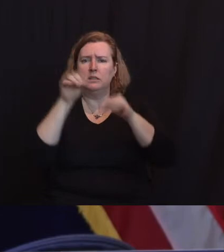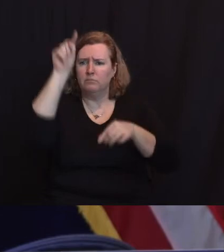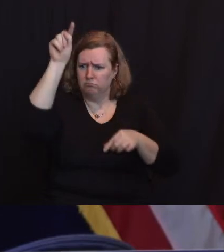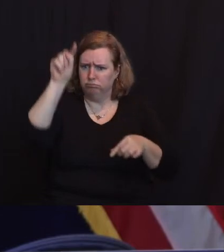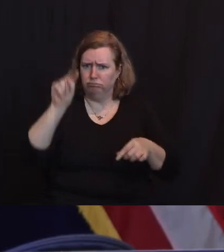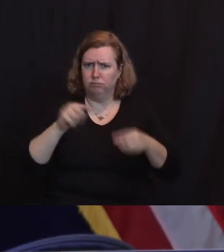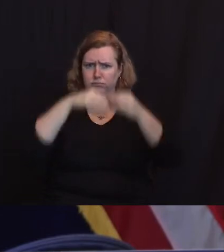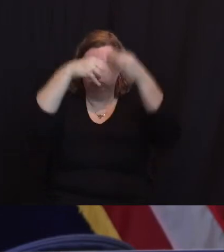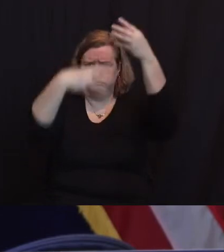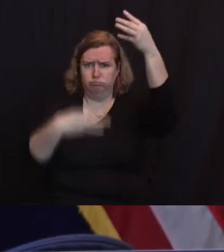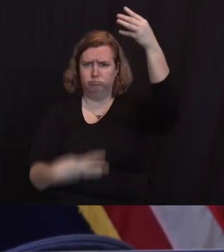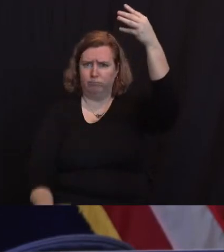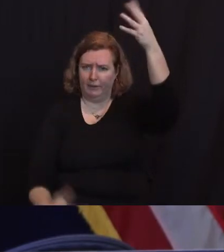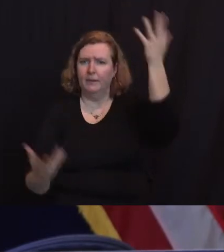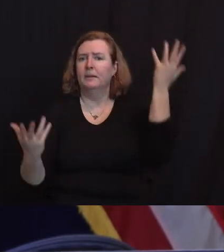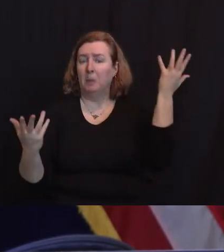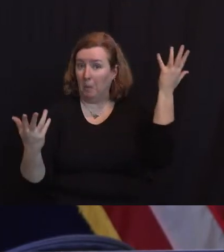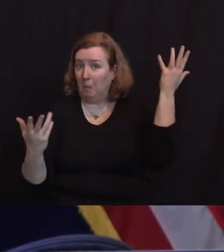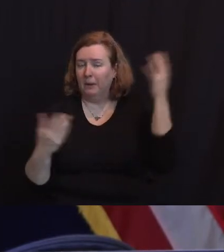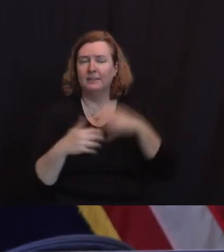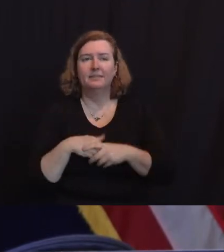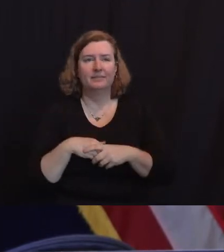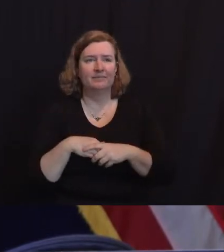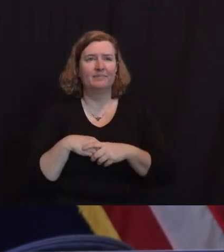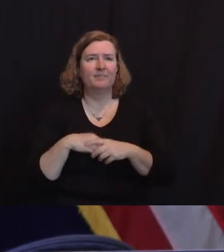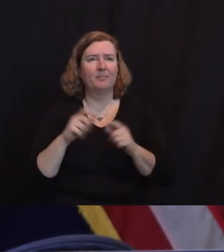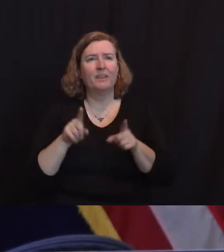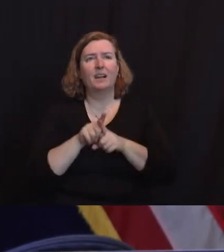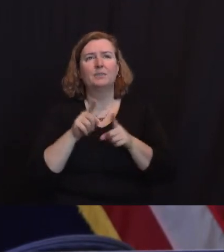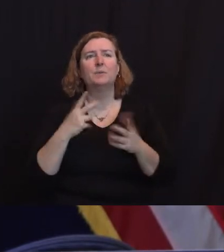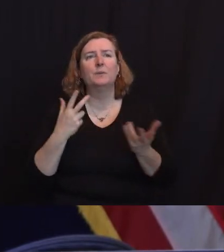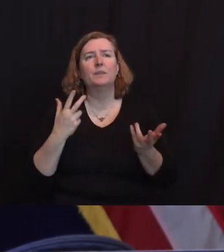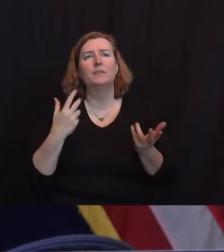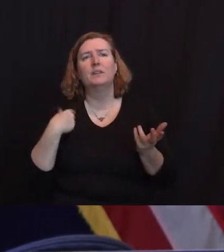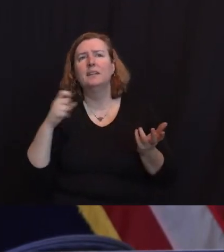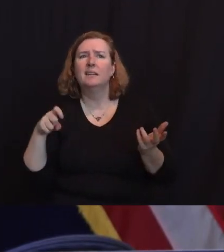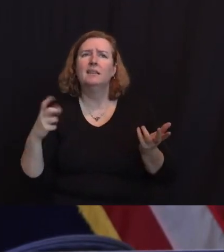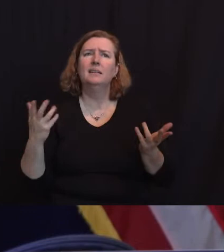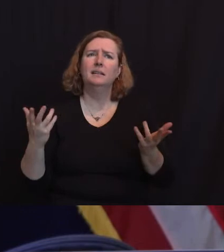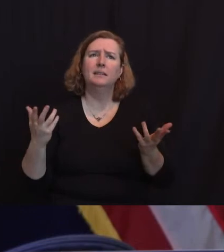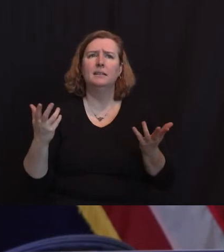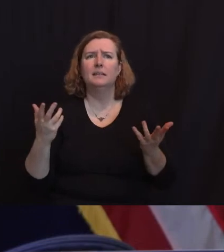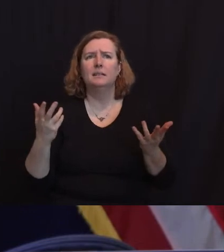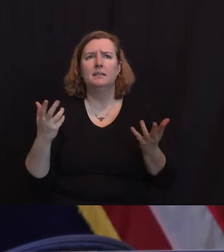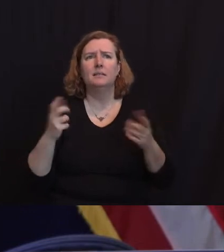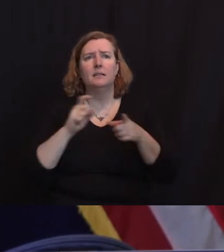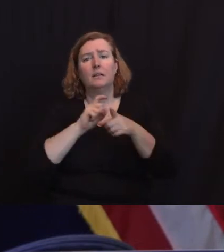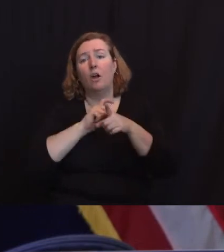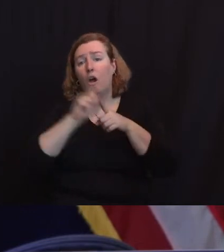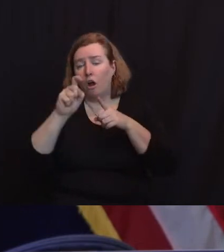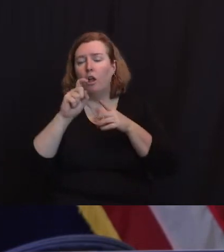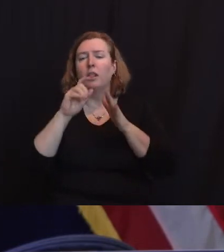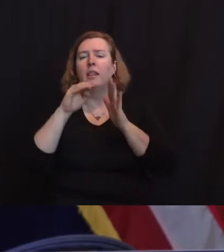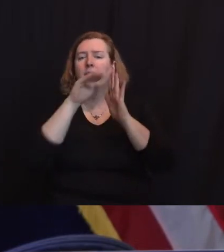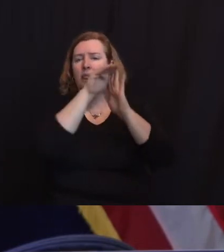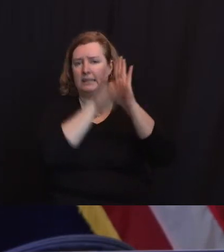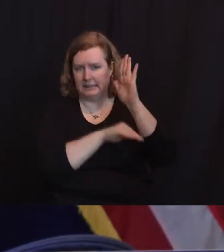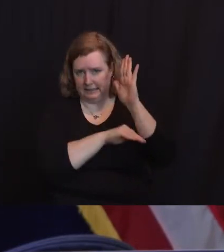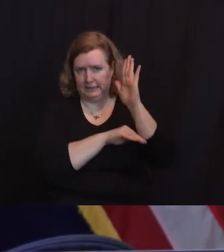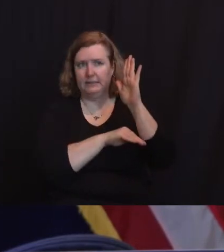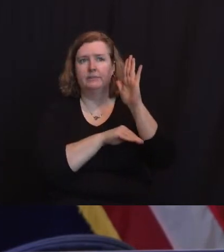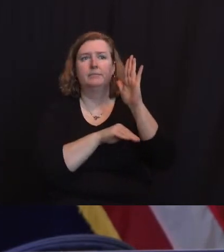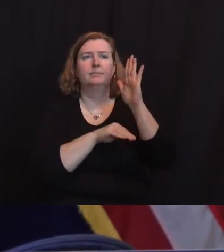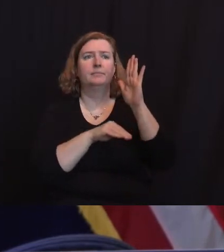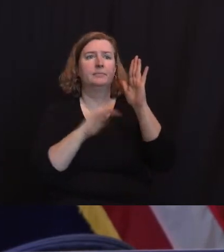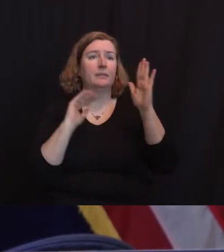phenomenal fashion is getting call lists of names and phone numbers, and our call center members are reaching out to